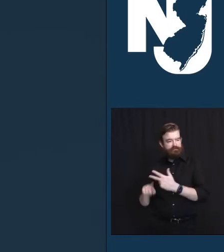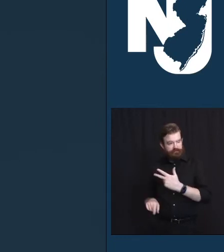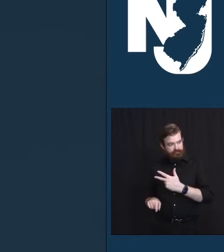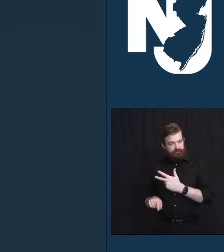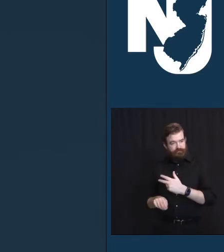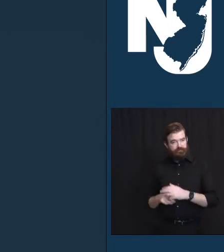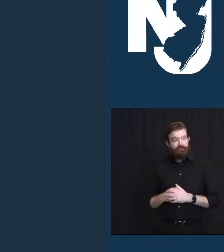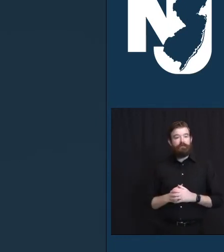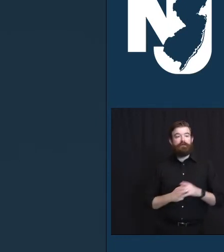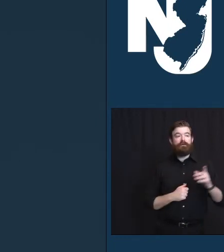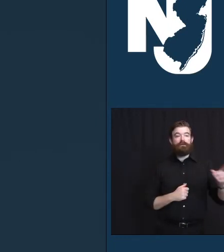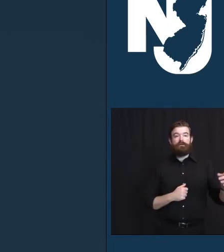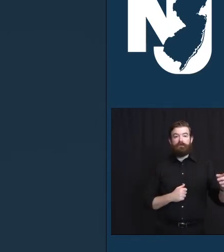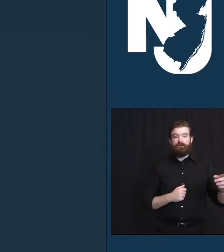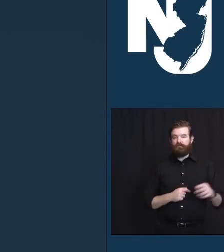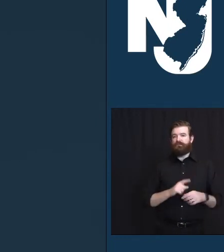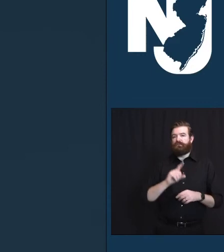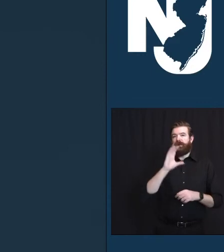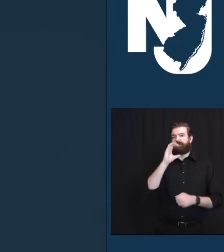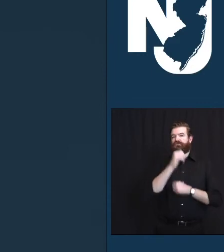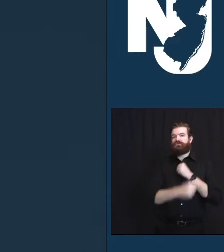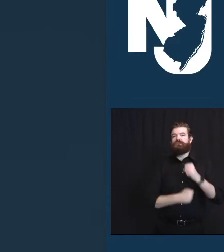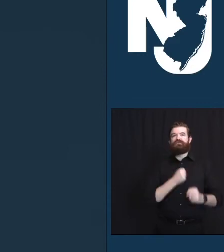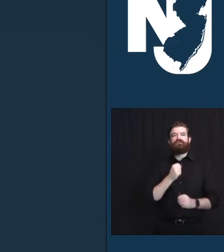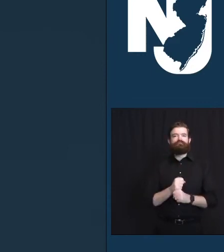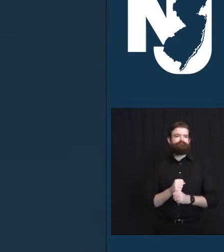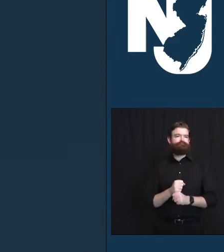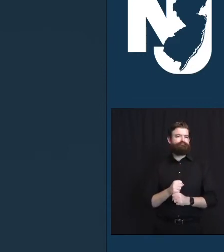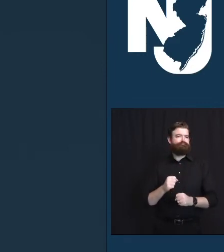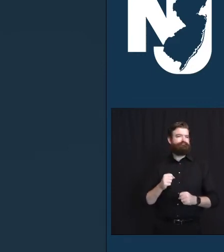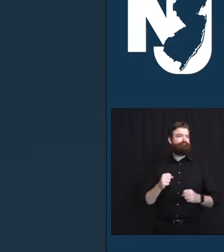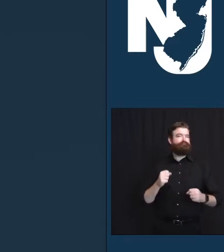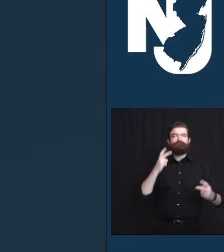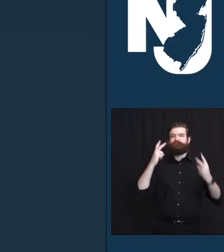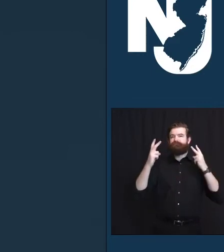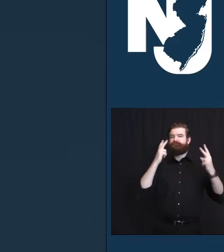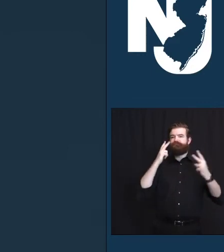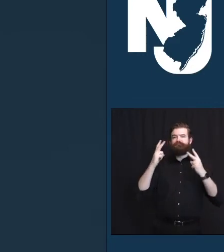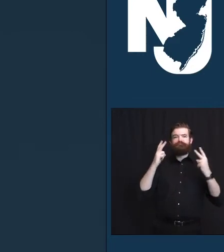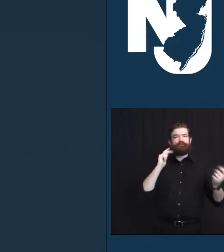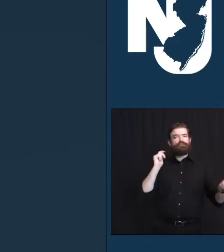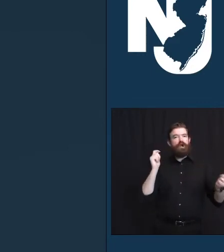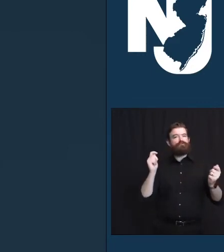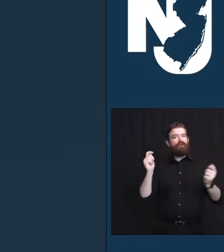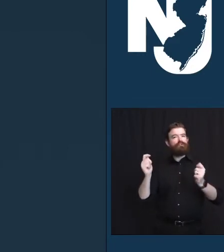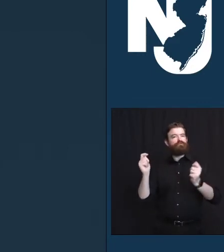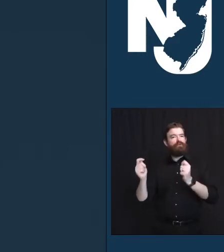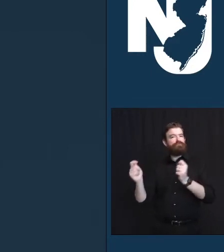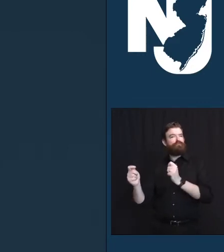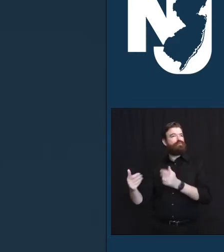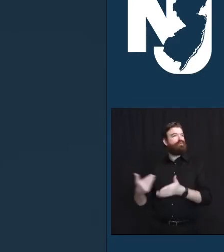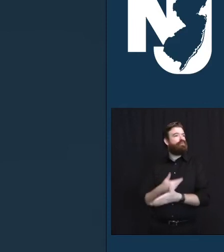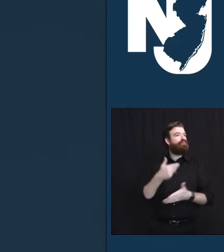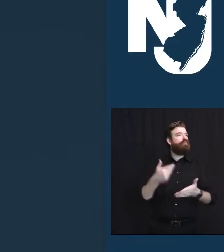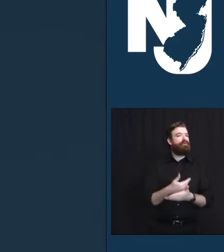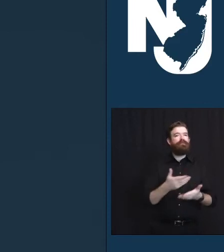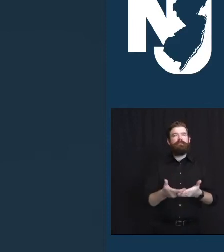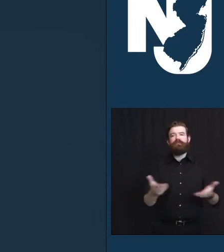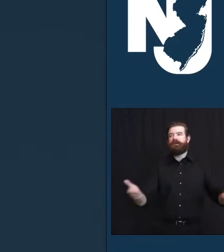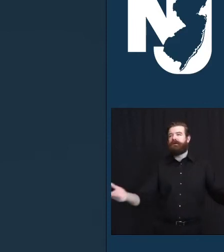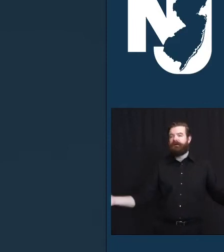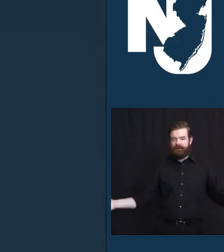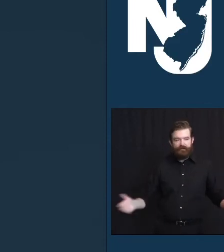century spent in the great state of New Jersey. May God bless and watch over her and her family. Next up, we celebrate the life of a guy who